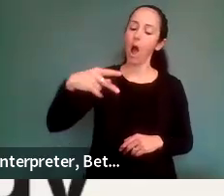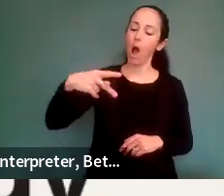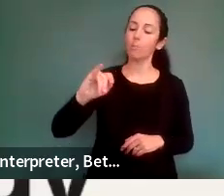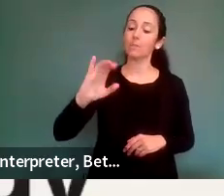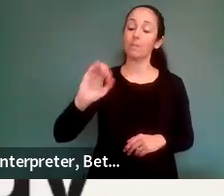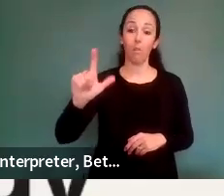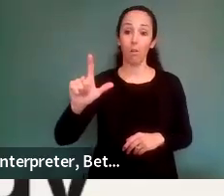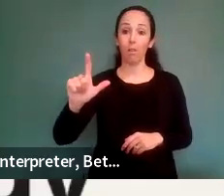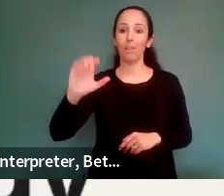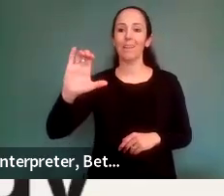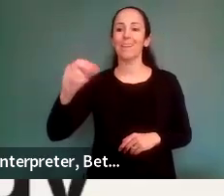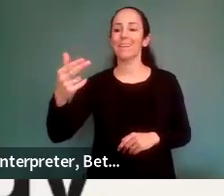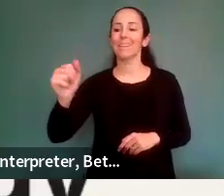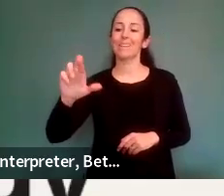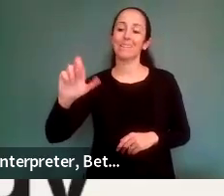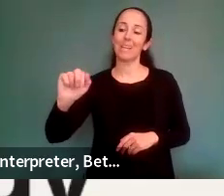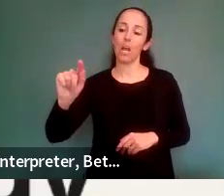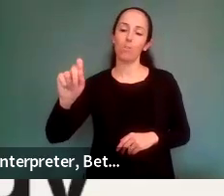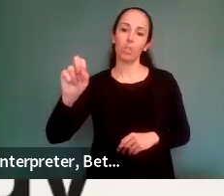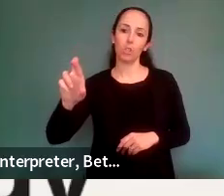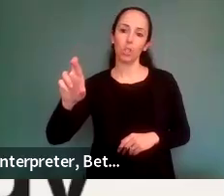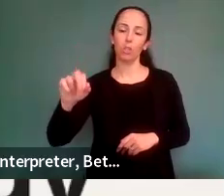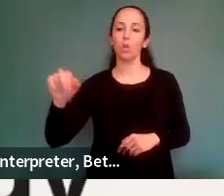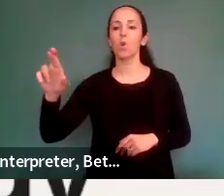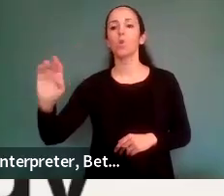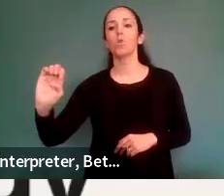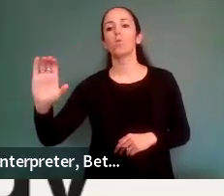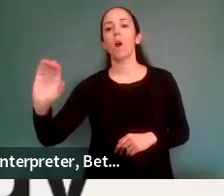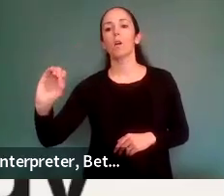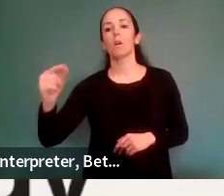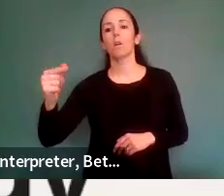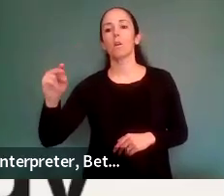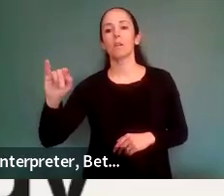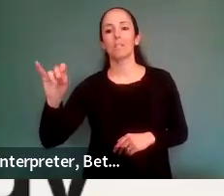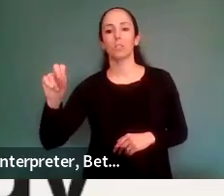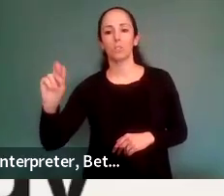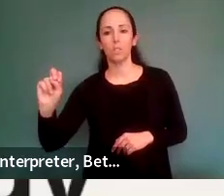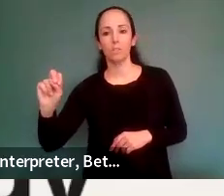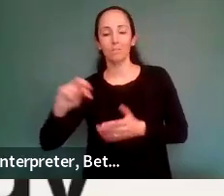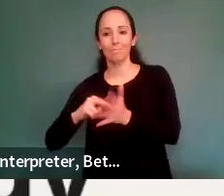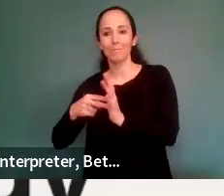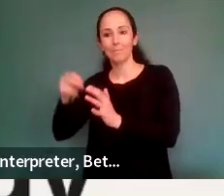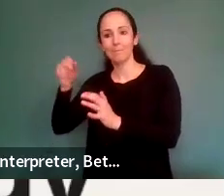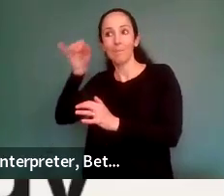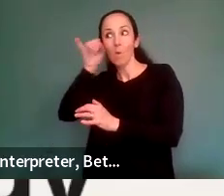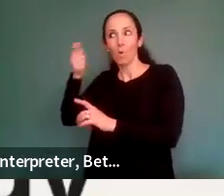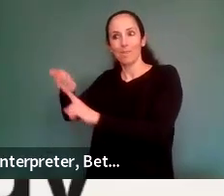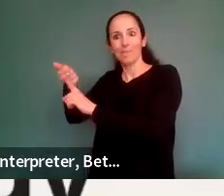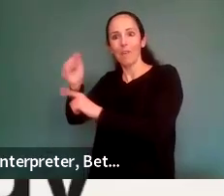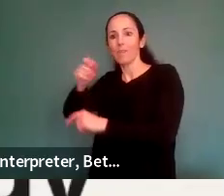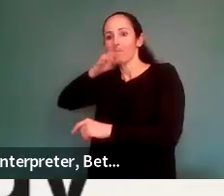by the way, those two apps are free, Be My Eyes and Seeing AI. Another one is called